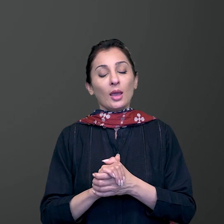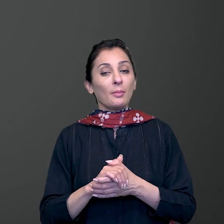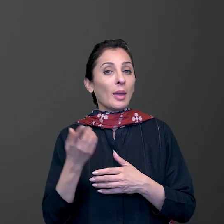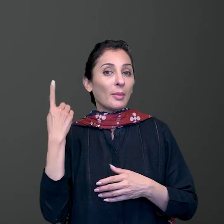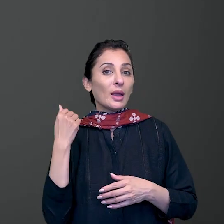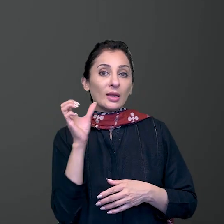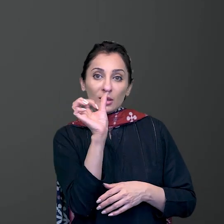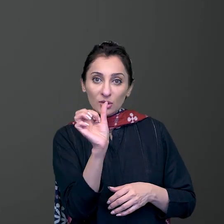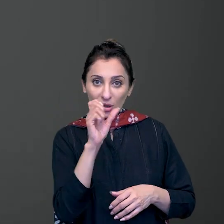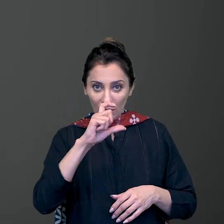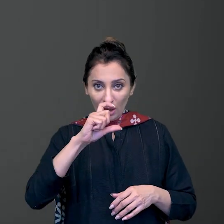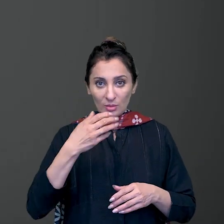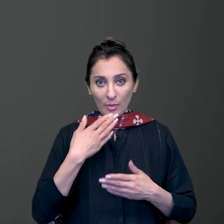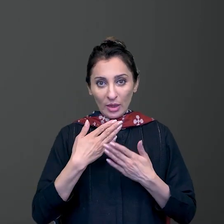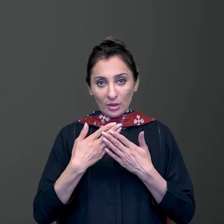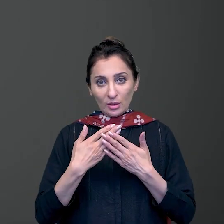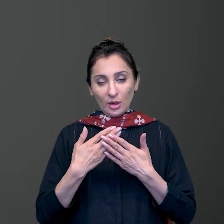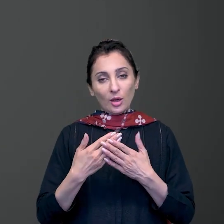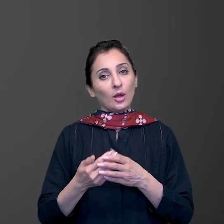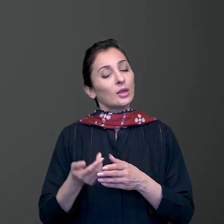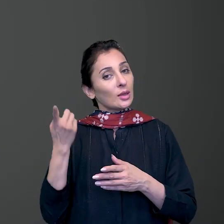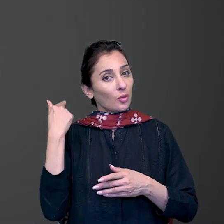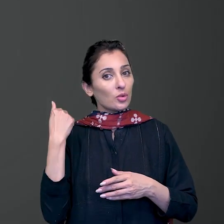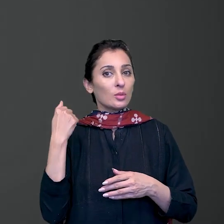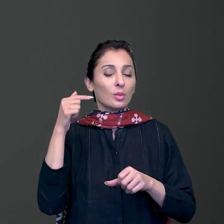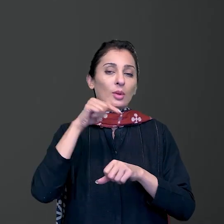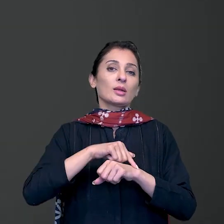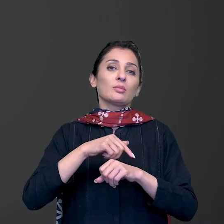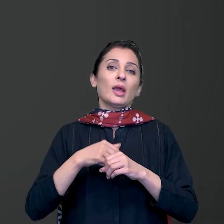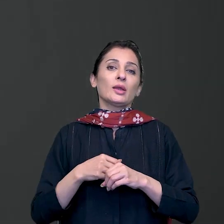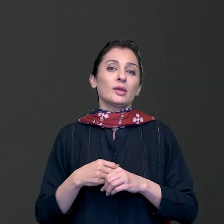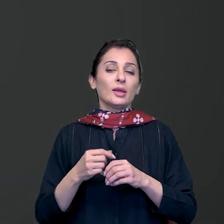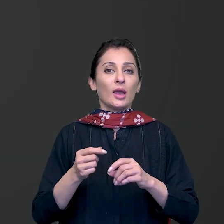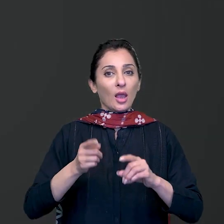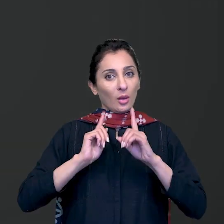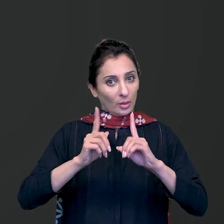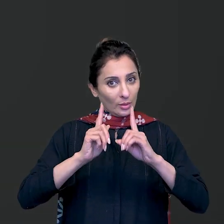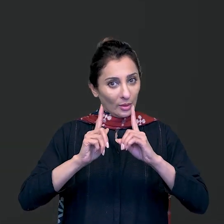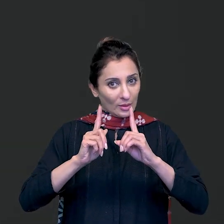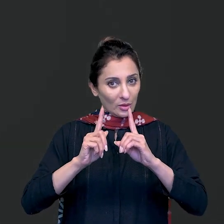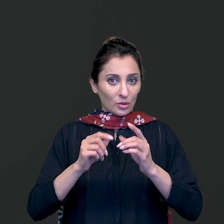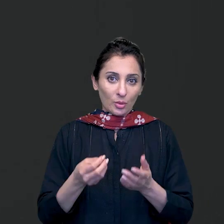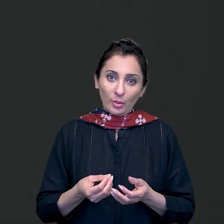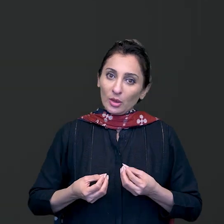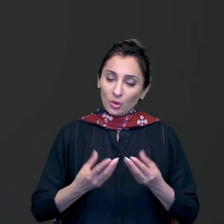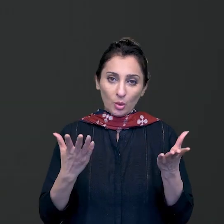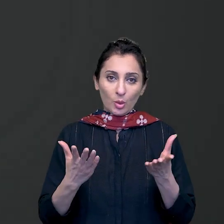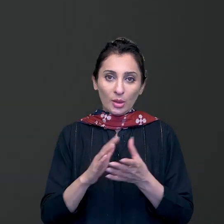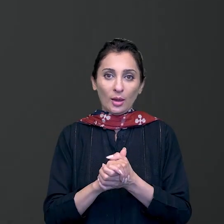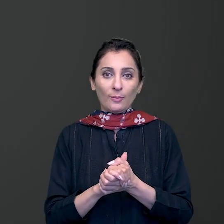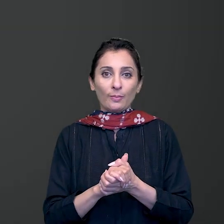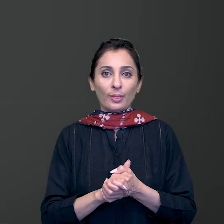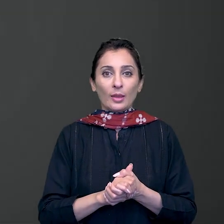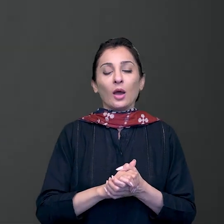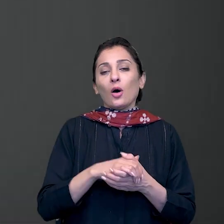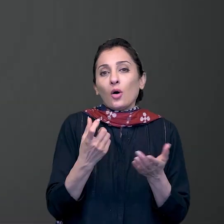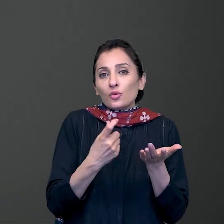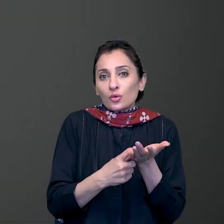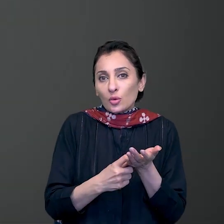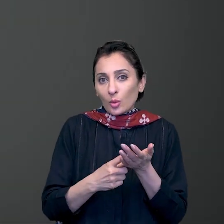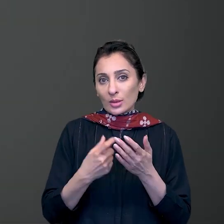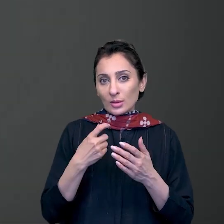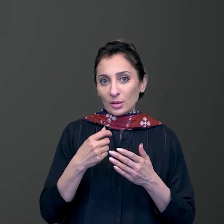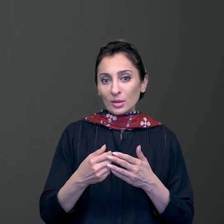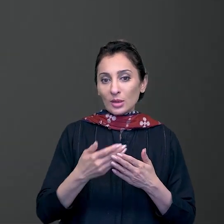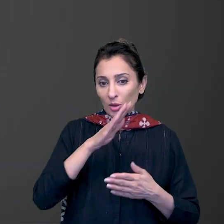conferences since I was in 6th grade, which makes this my 6th year doing Model UN conferences. And at a young age, being exposed to university students